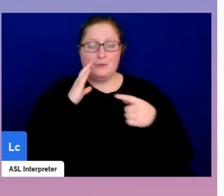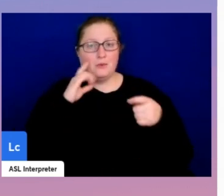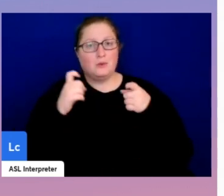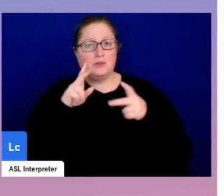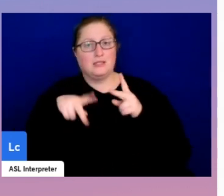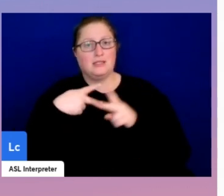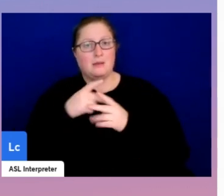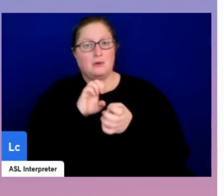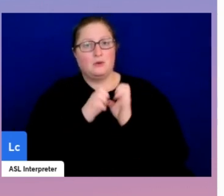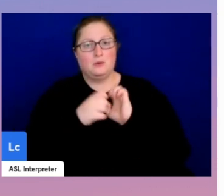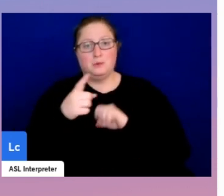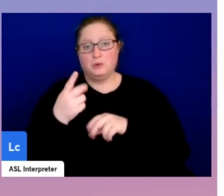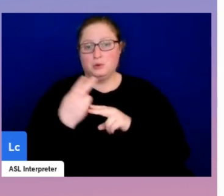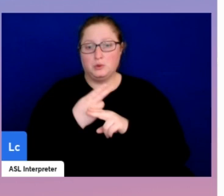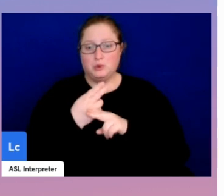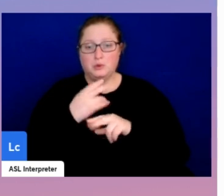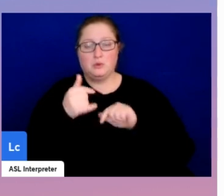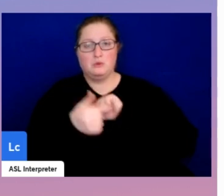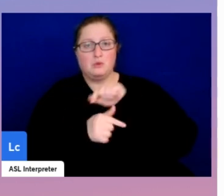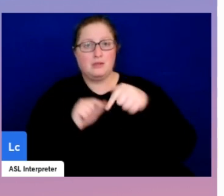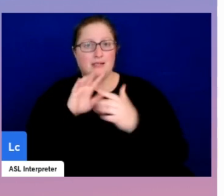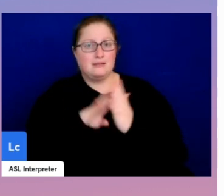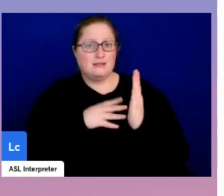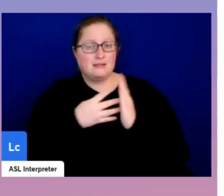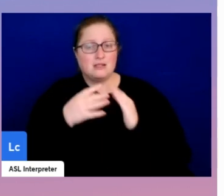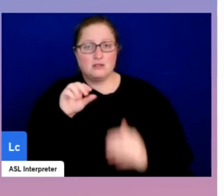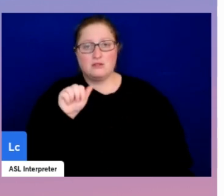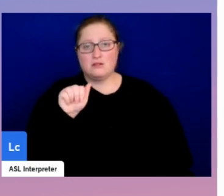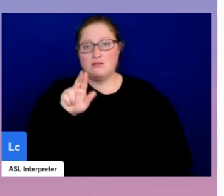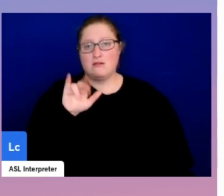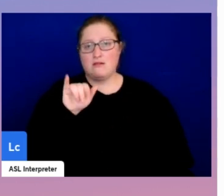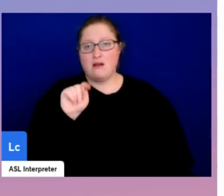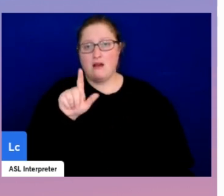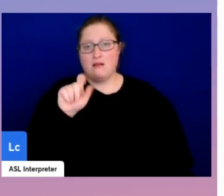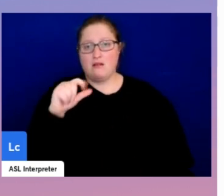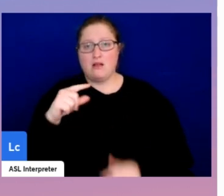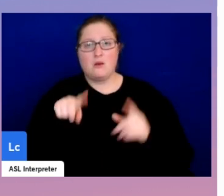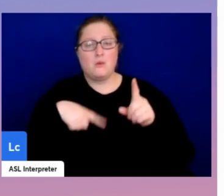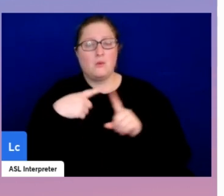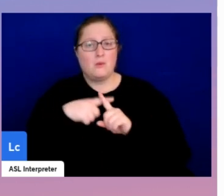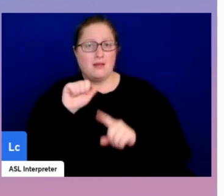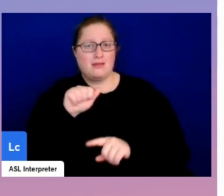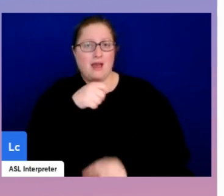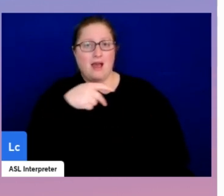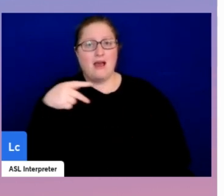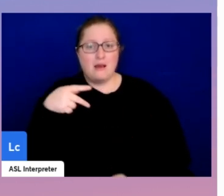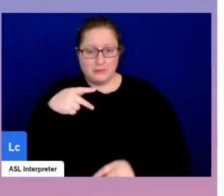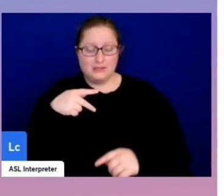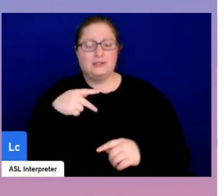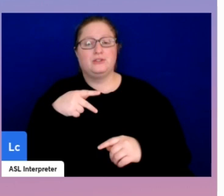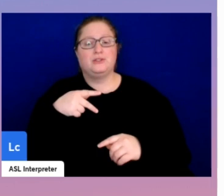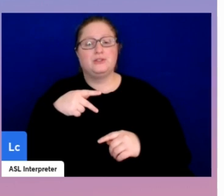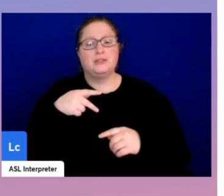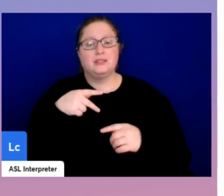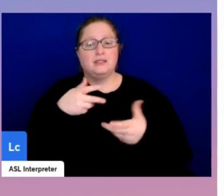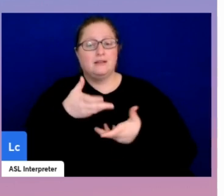encryption you're using, the rotation schedule, and audit logs of when the application interacted with those encryption keys.